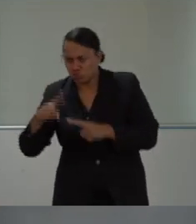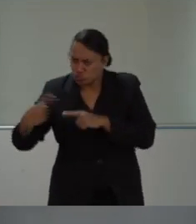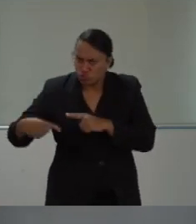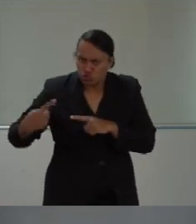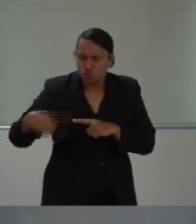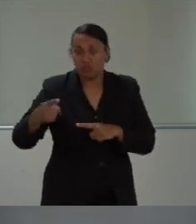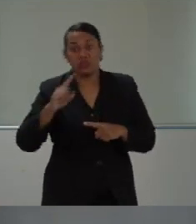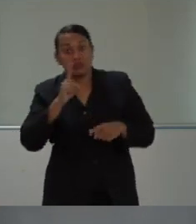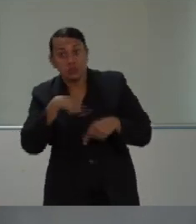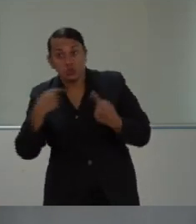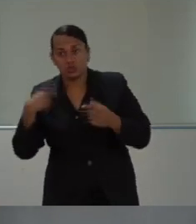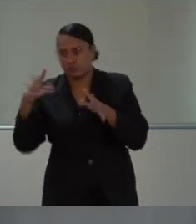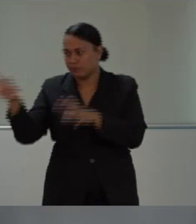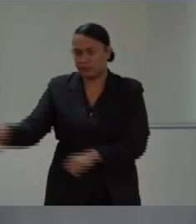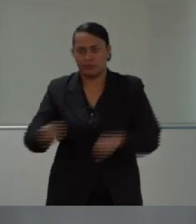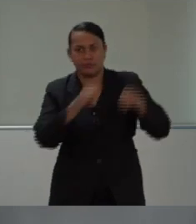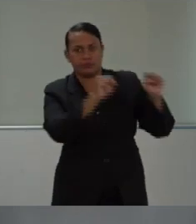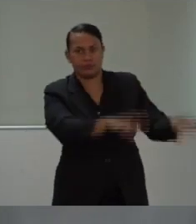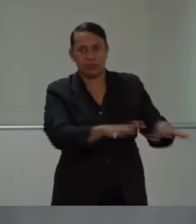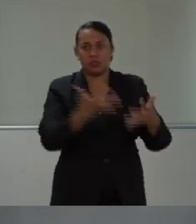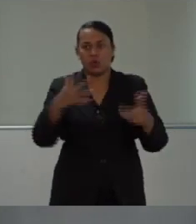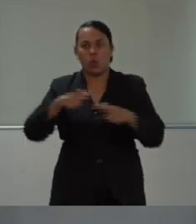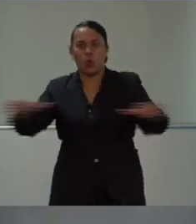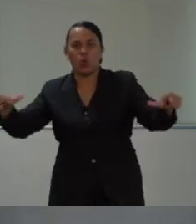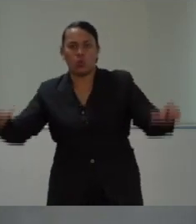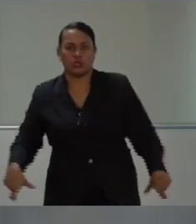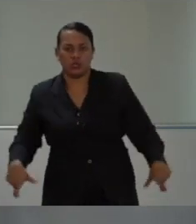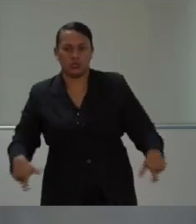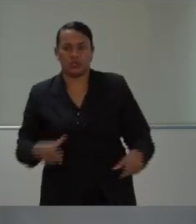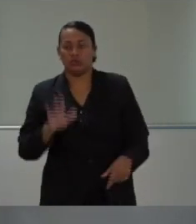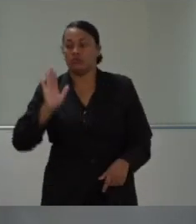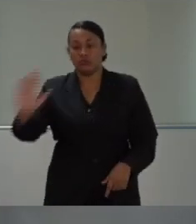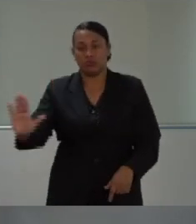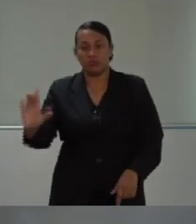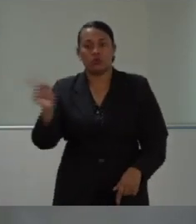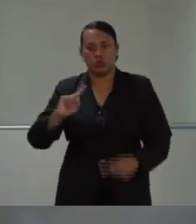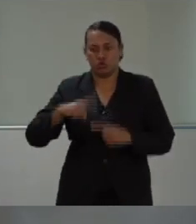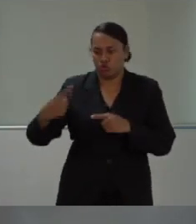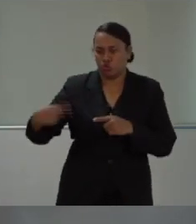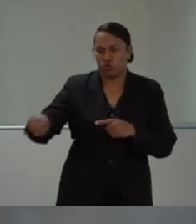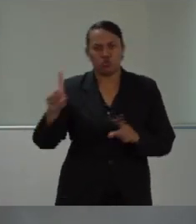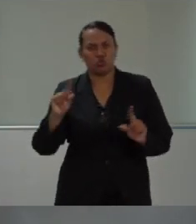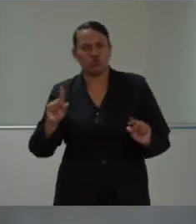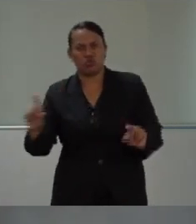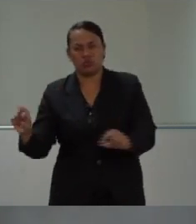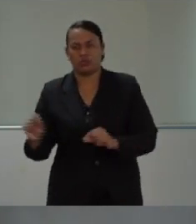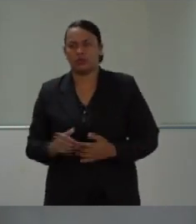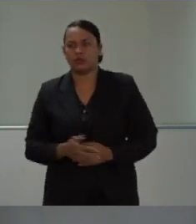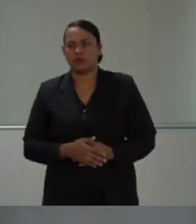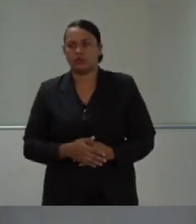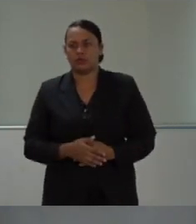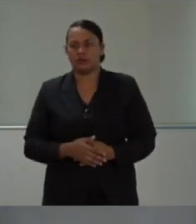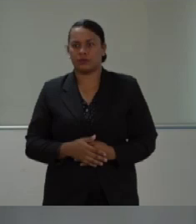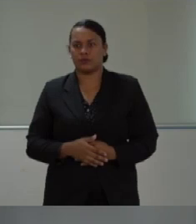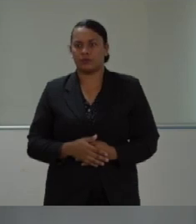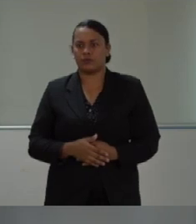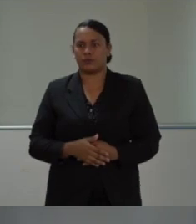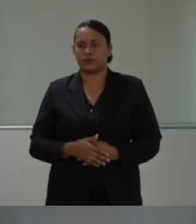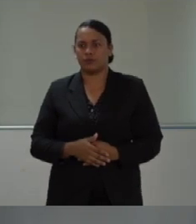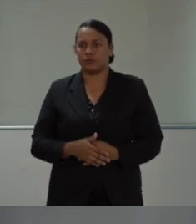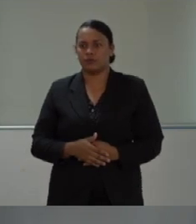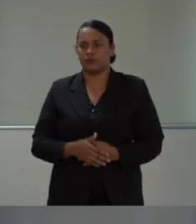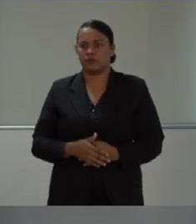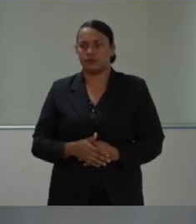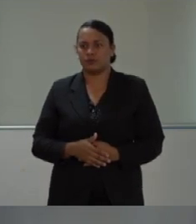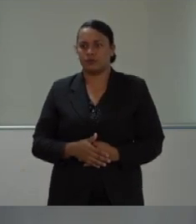producing that in court. So that's ongoing. We're getting towards the end of it. Just finally,